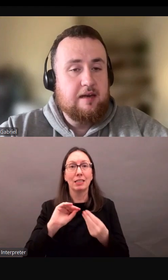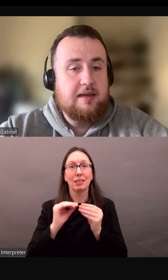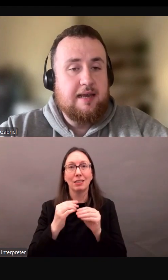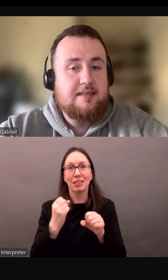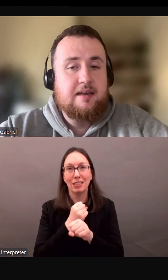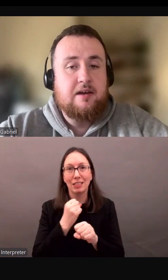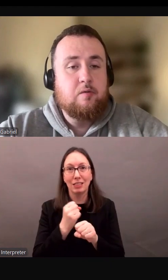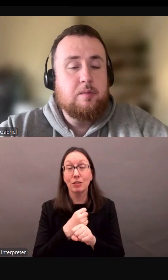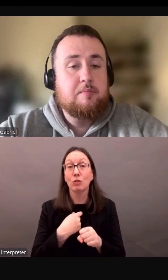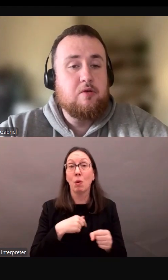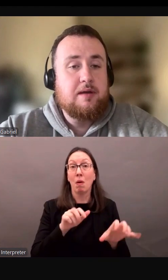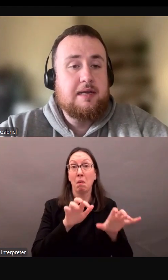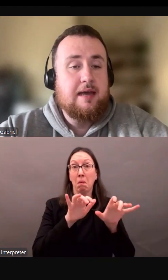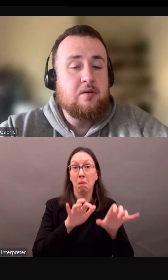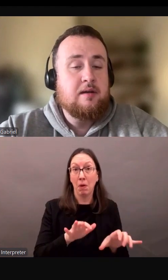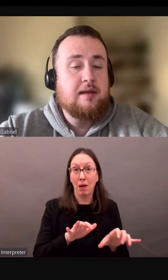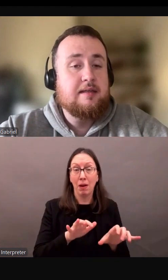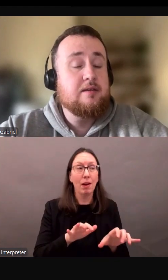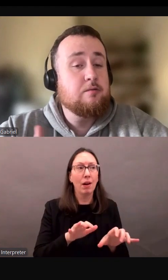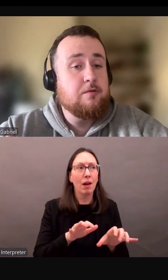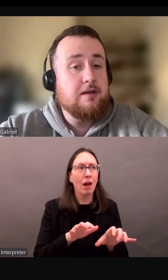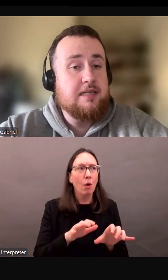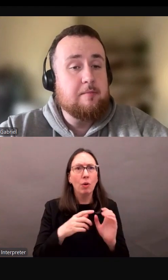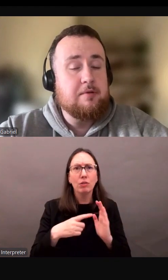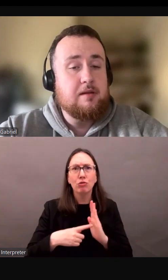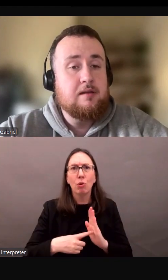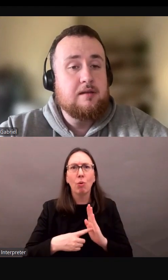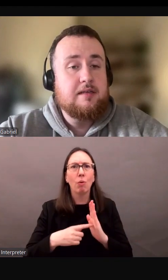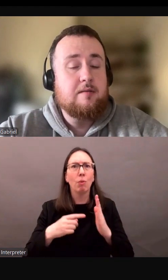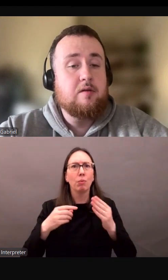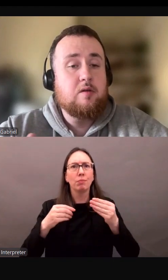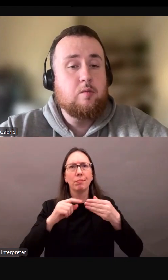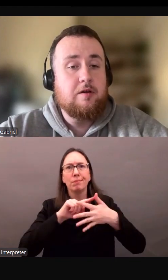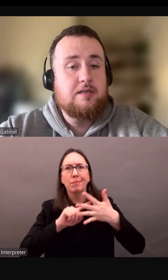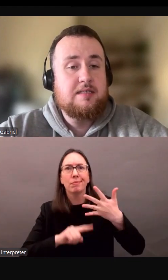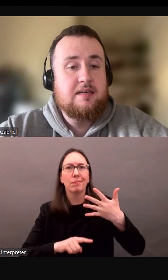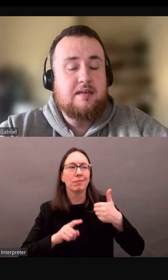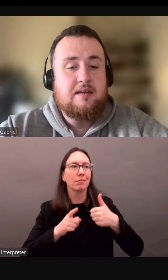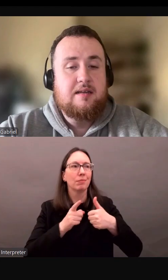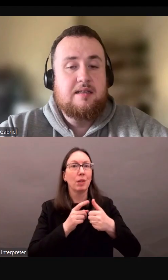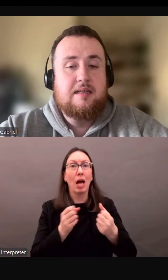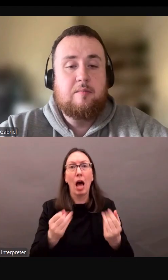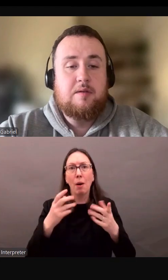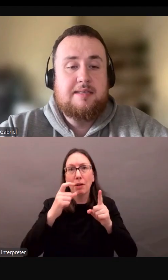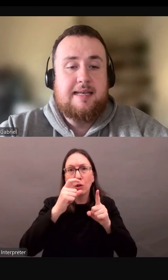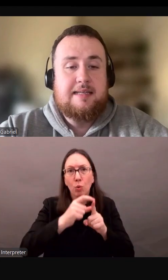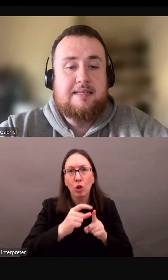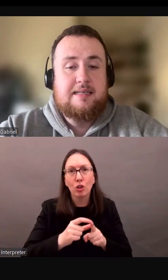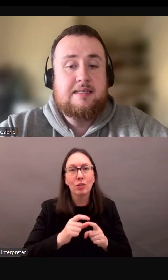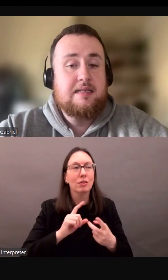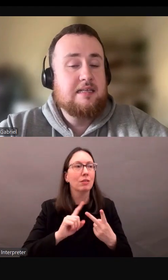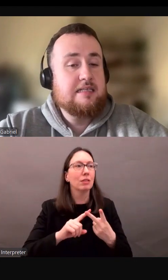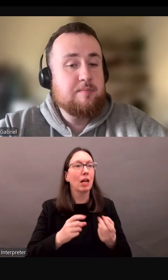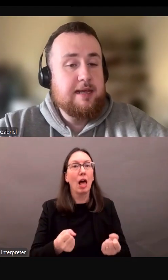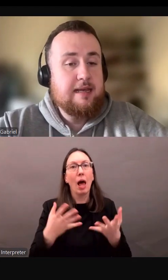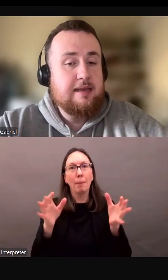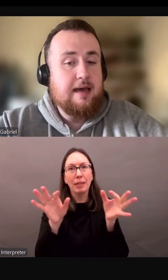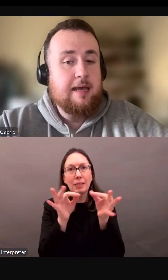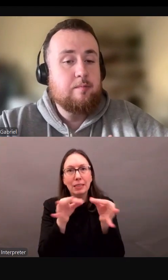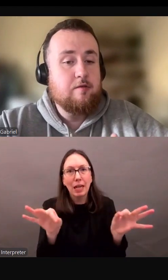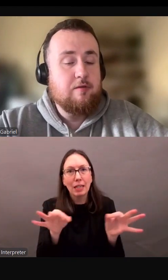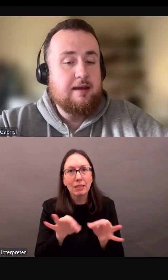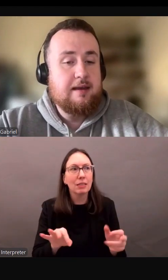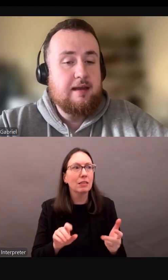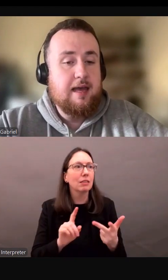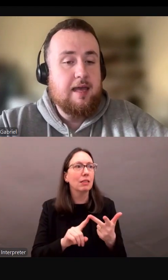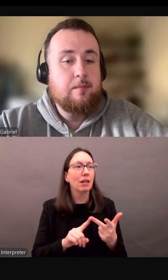in our text editor will be broken down into, for example, the amount of words, the amount of sentences, the speaking time,